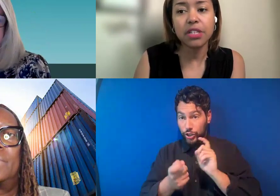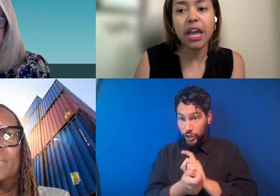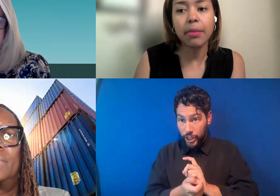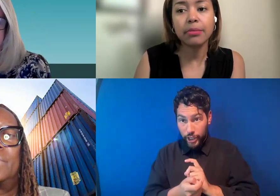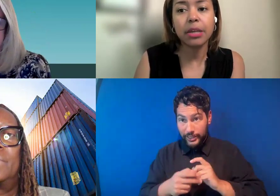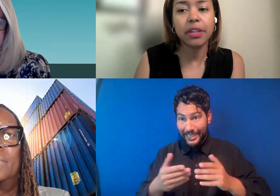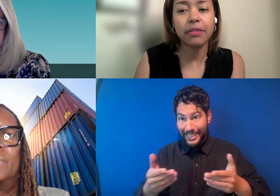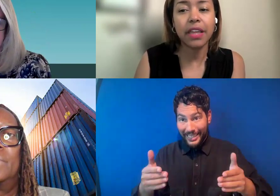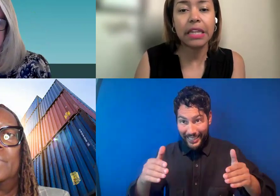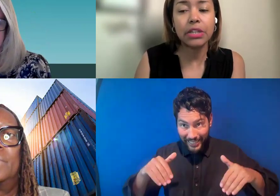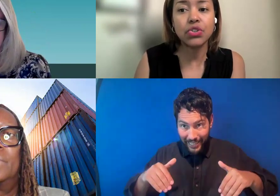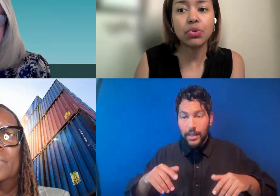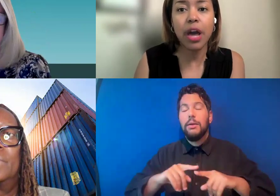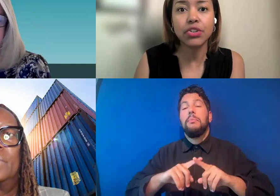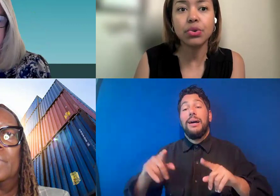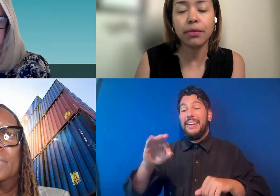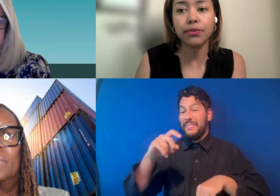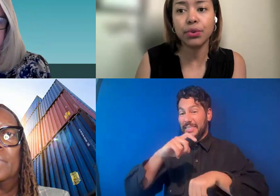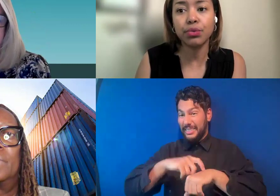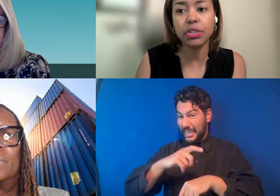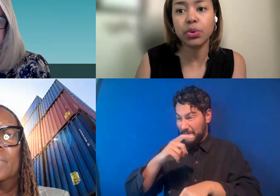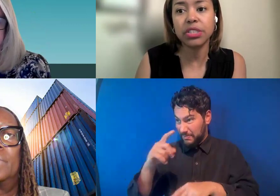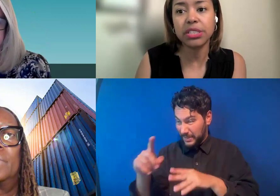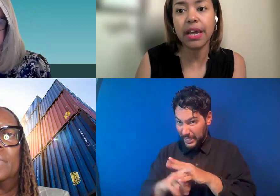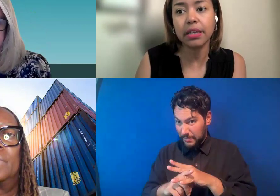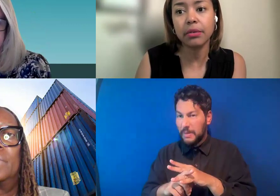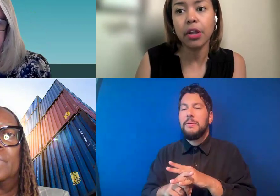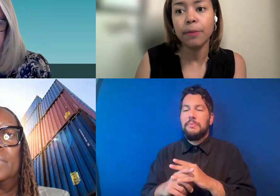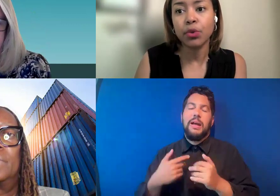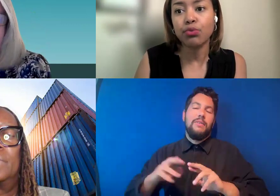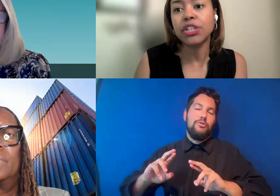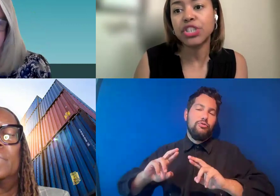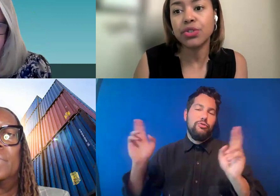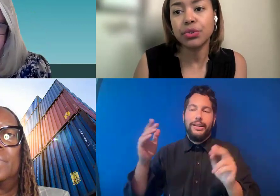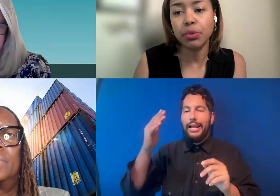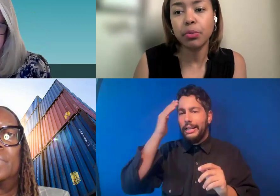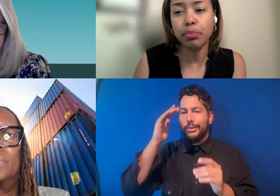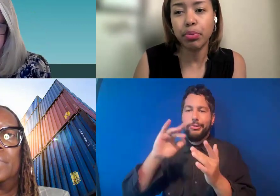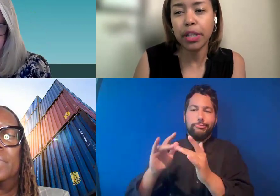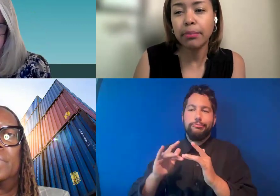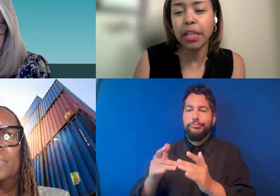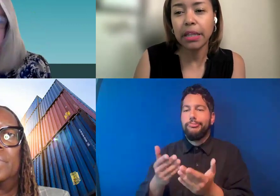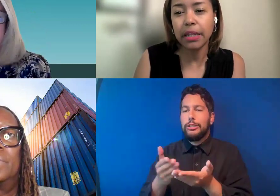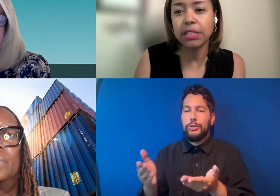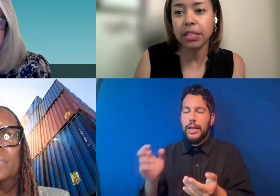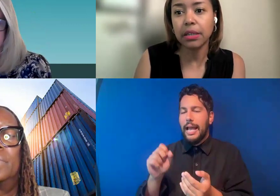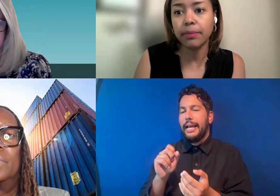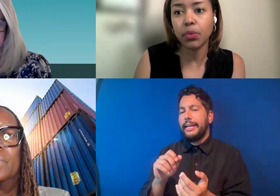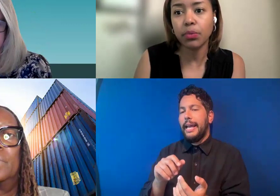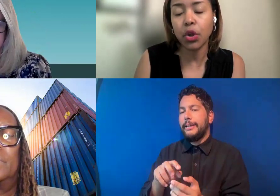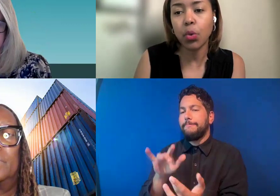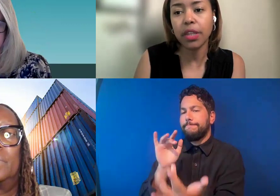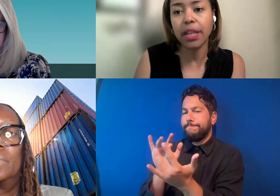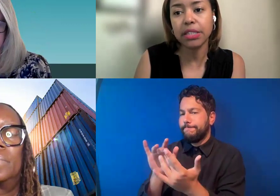when and if the time comes up that I think I need to, I do have a few resources that I can reach out to pretty immediately